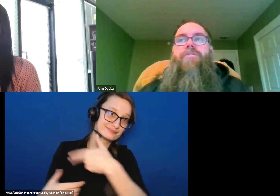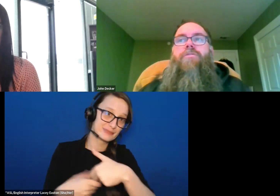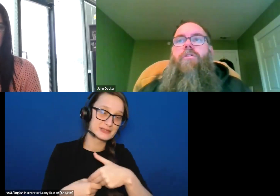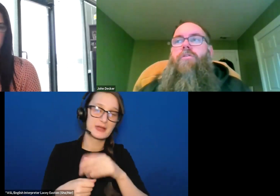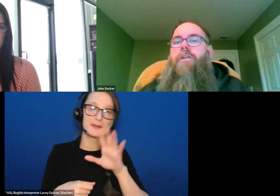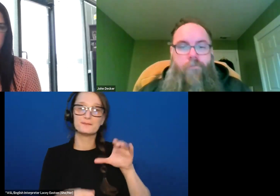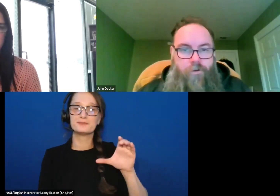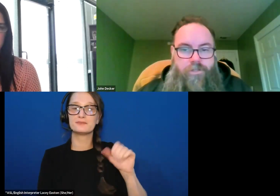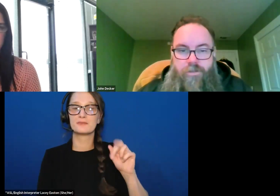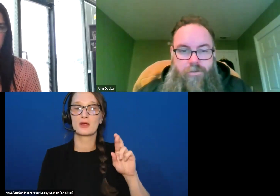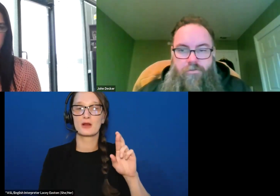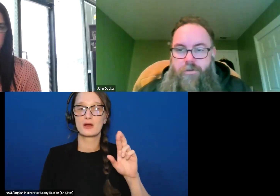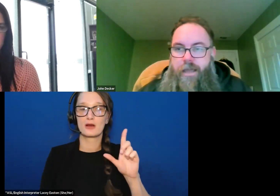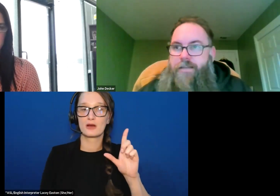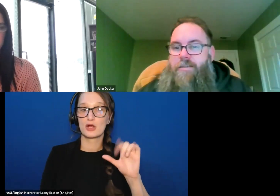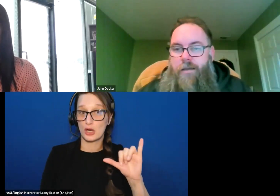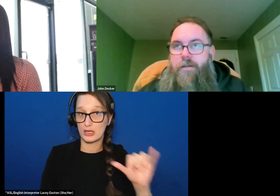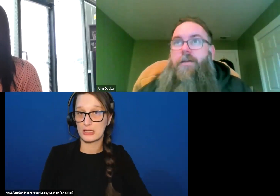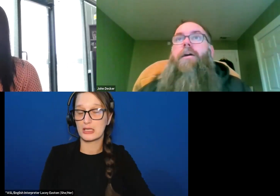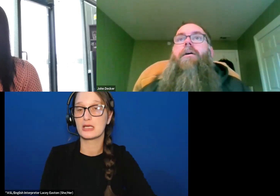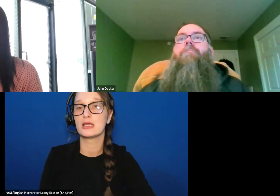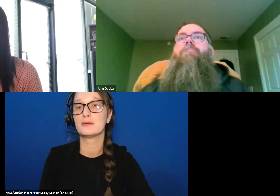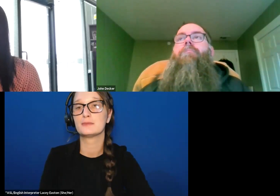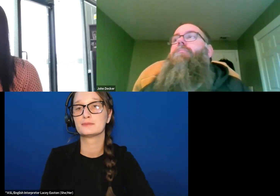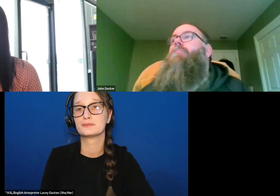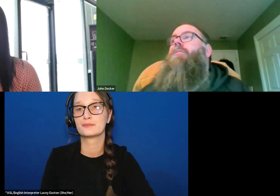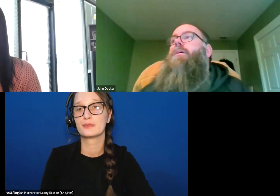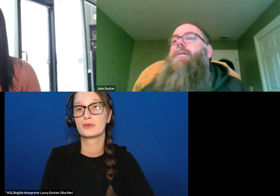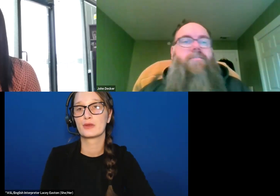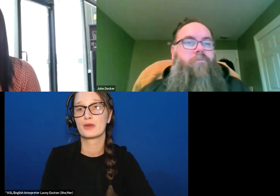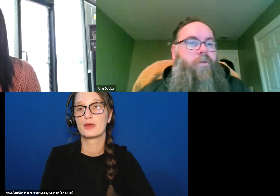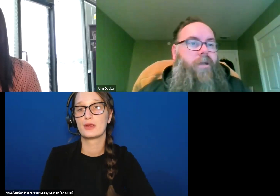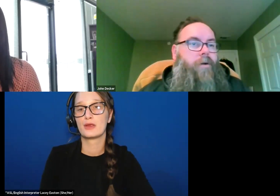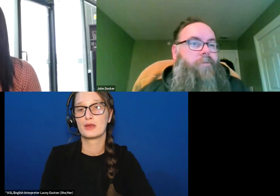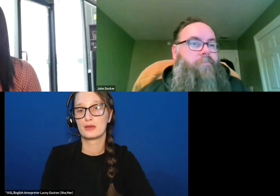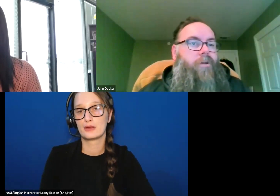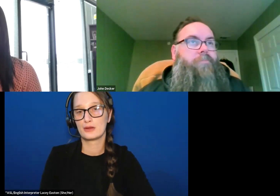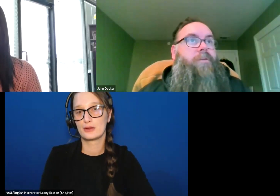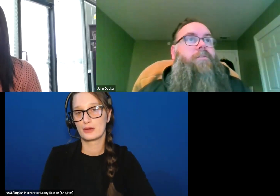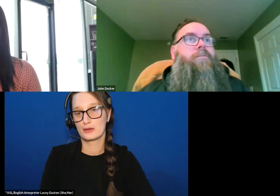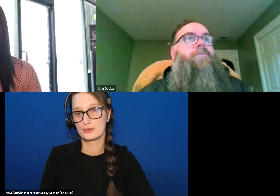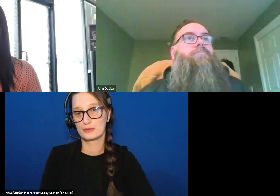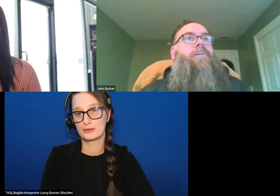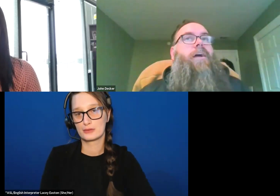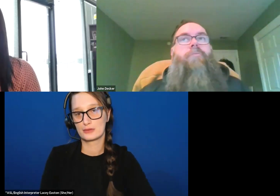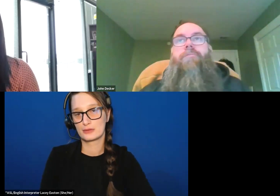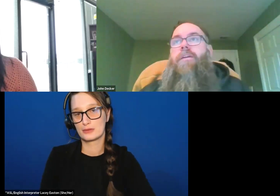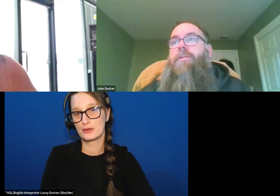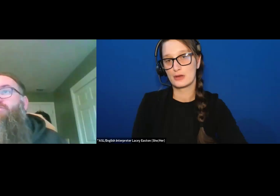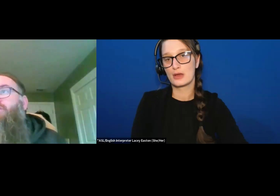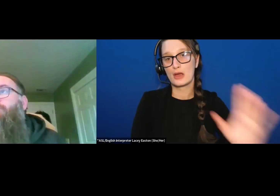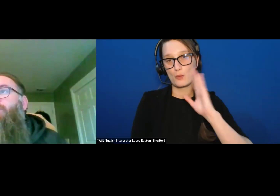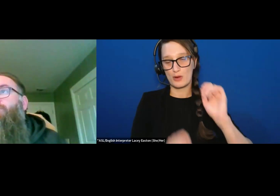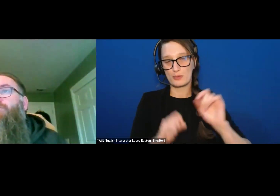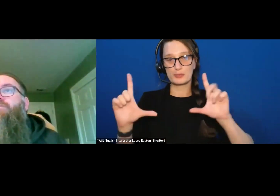Carly, as I throw it over to you next, I'm gonna I guess I'm gonna bring up the DSP collaborative